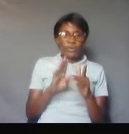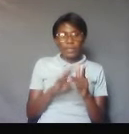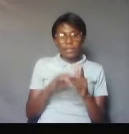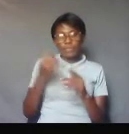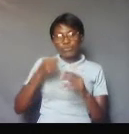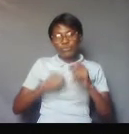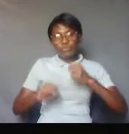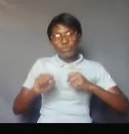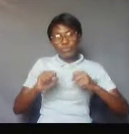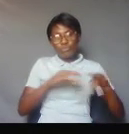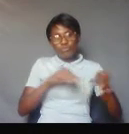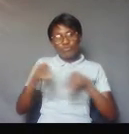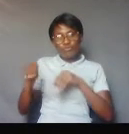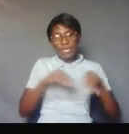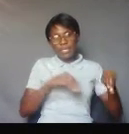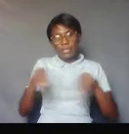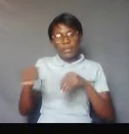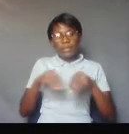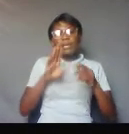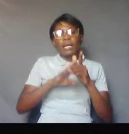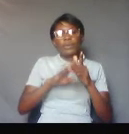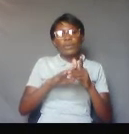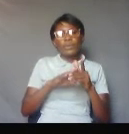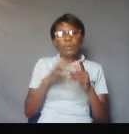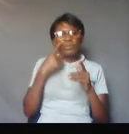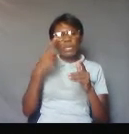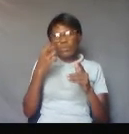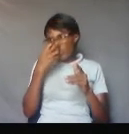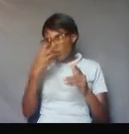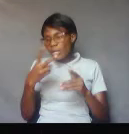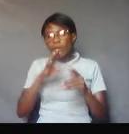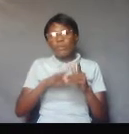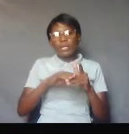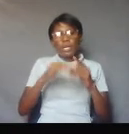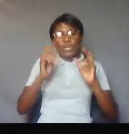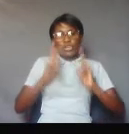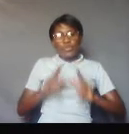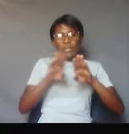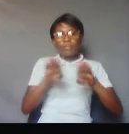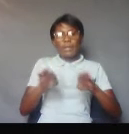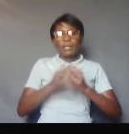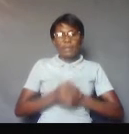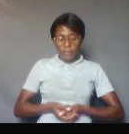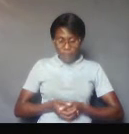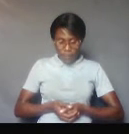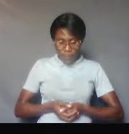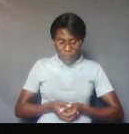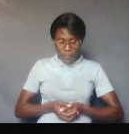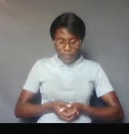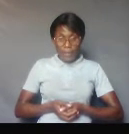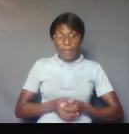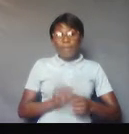beginning, I spoke about the Latin American See Judge Act. So seeing, which is